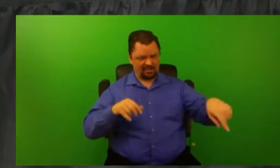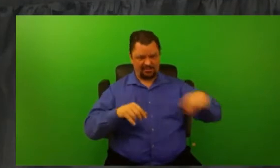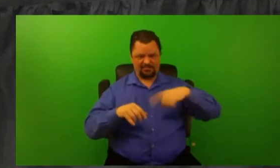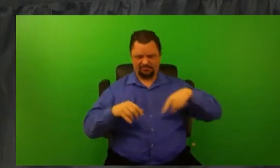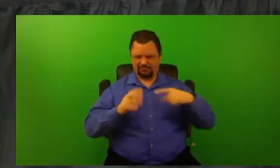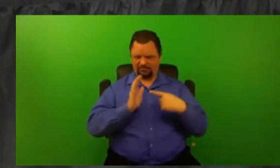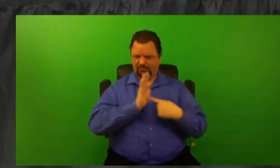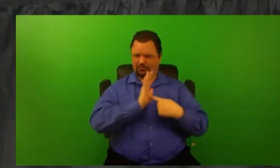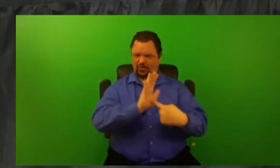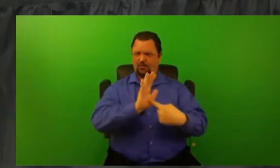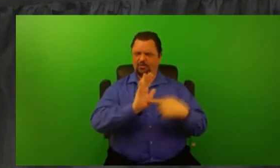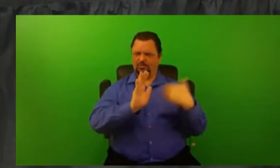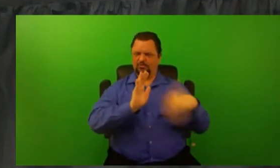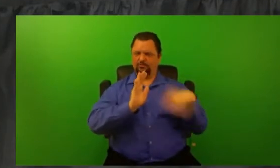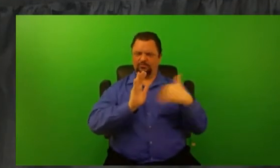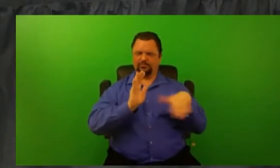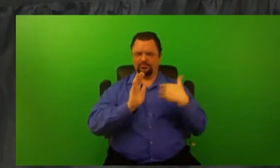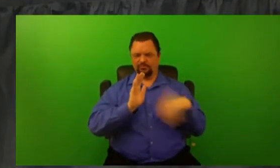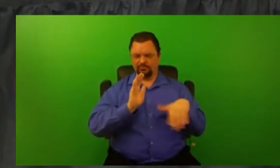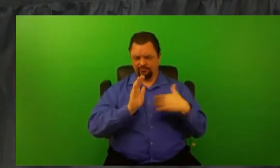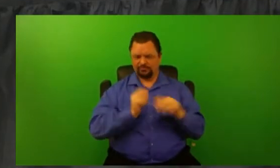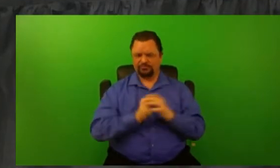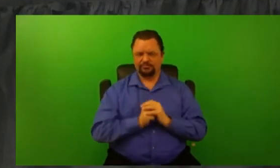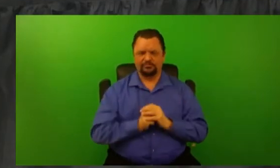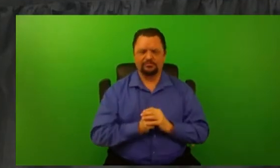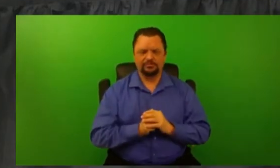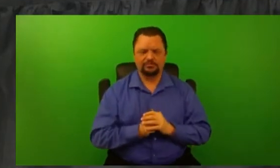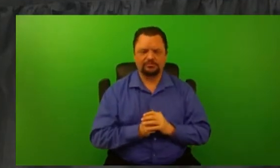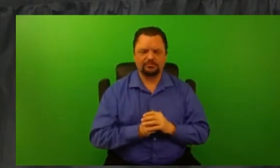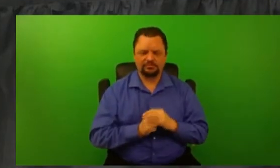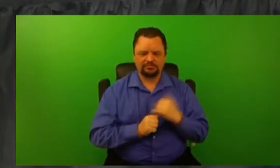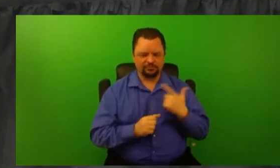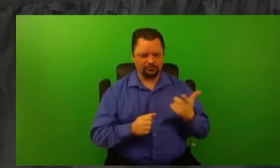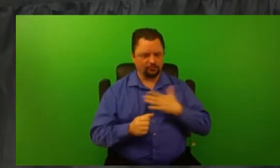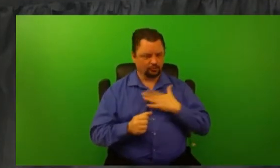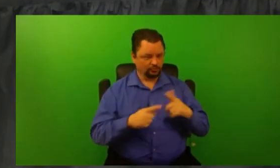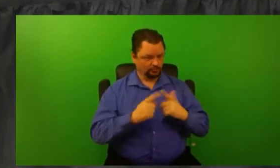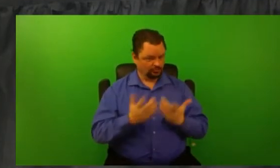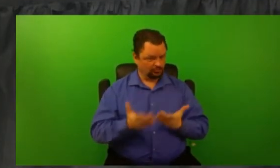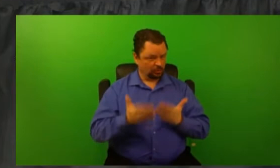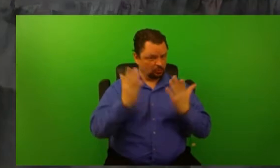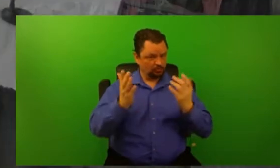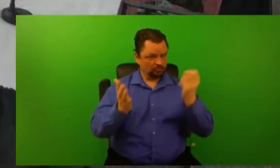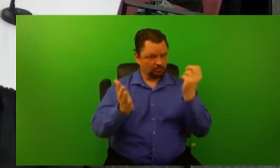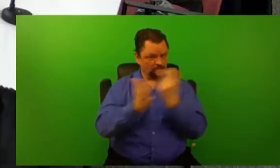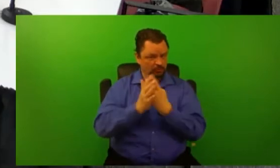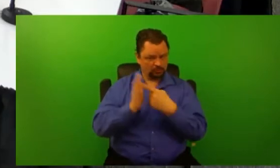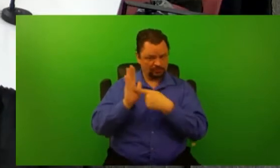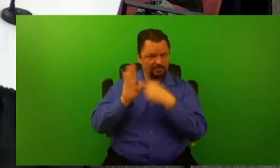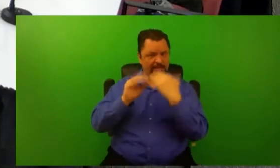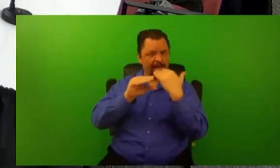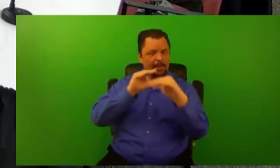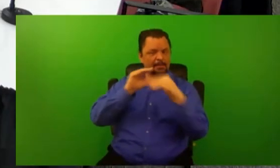it. And so I would entertain a motion to approve the email